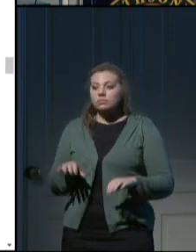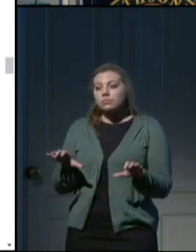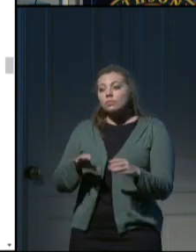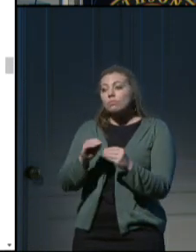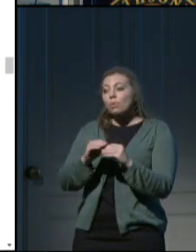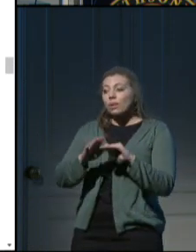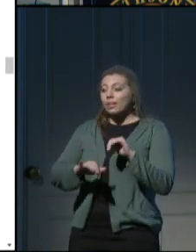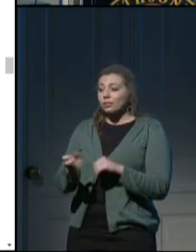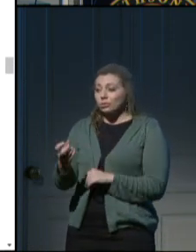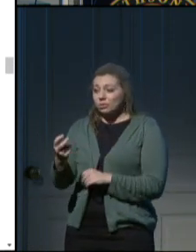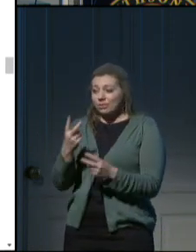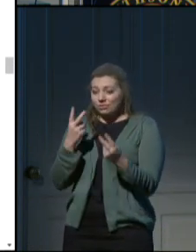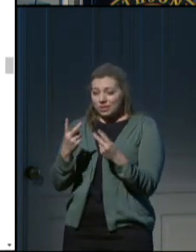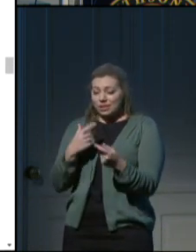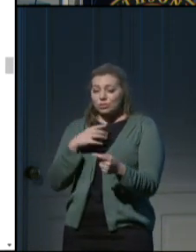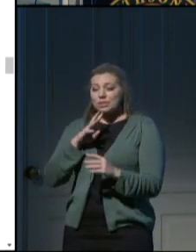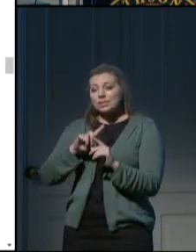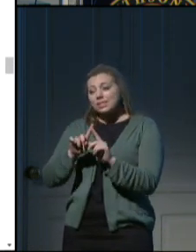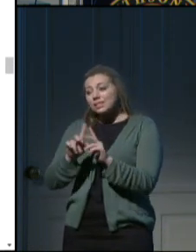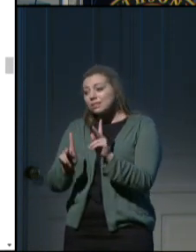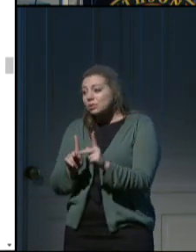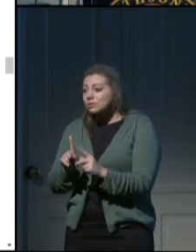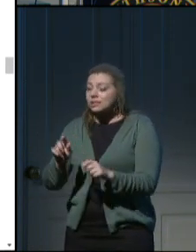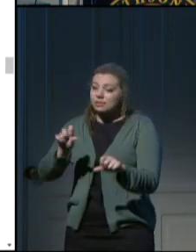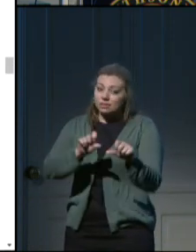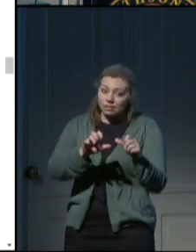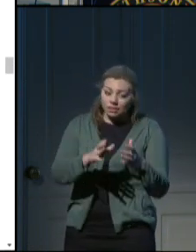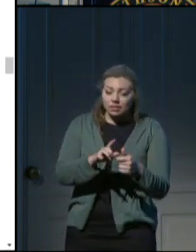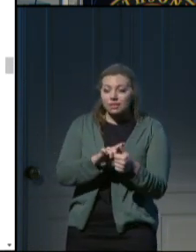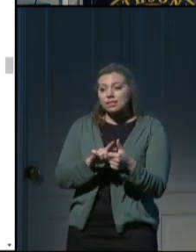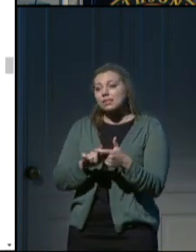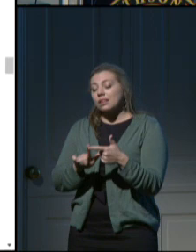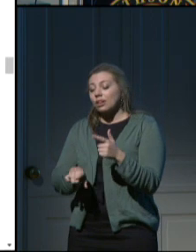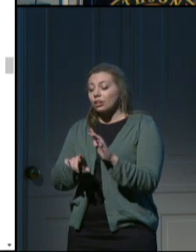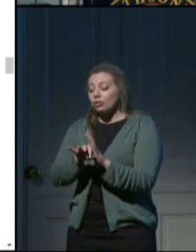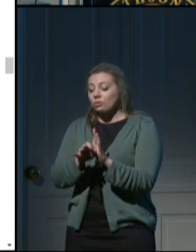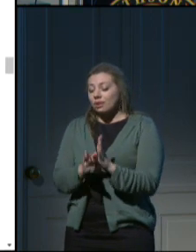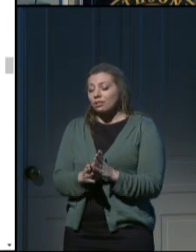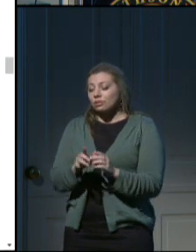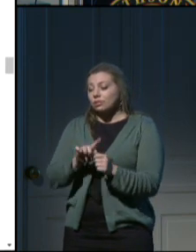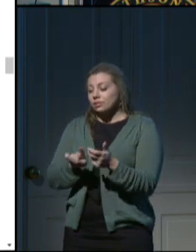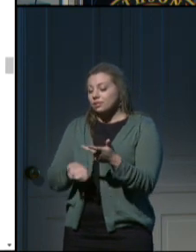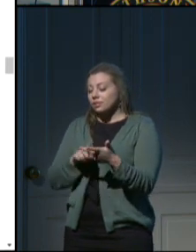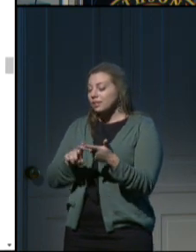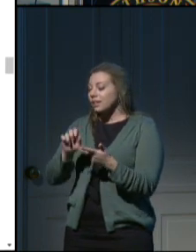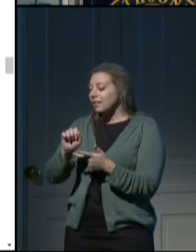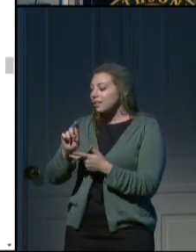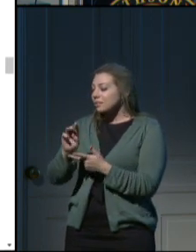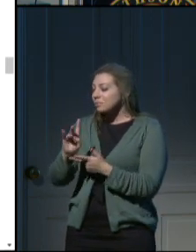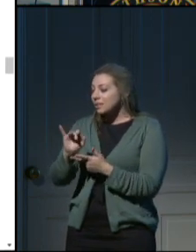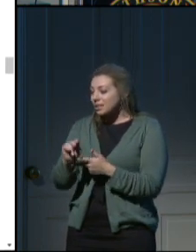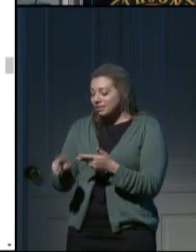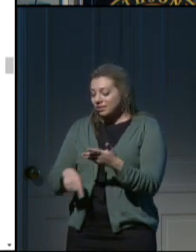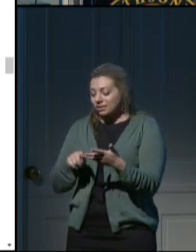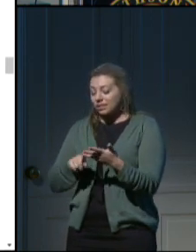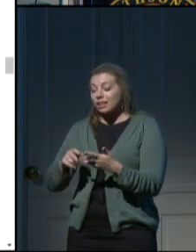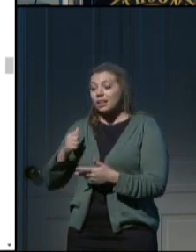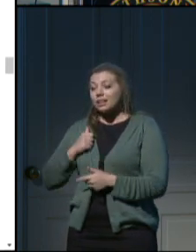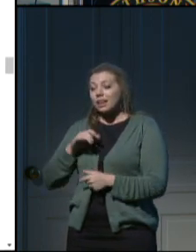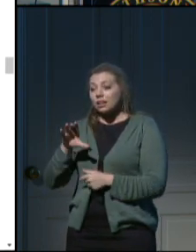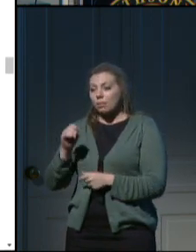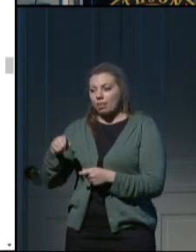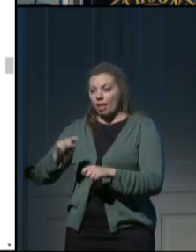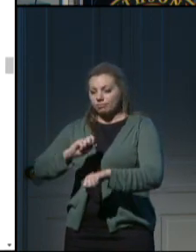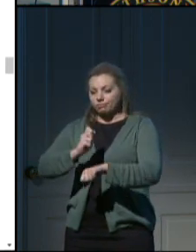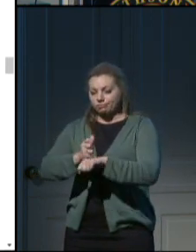talked to everybody, scientists, curators, administrators, the Canadian company that mounted the